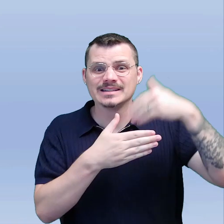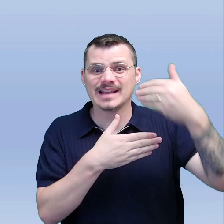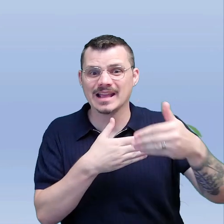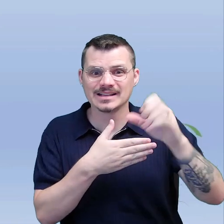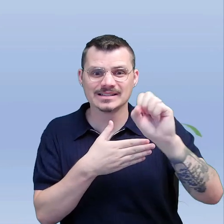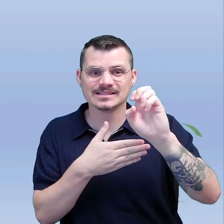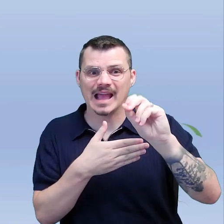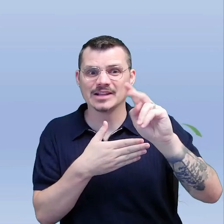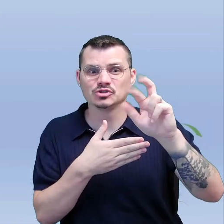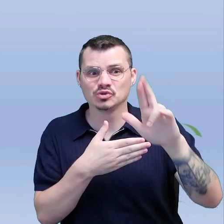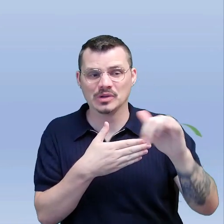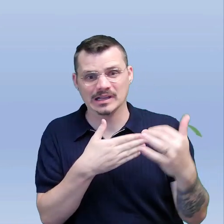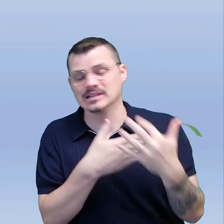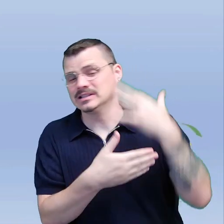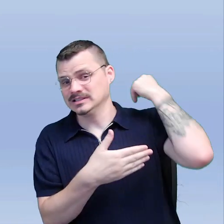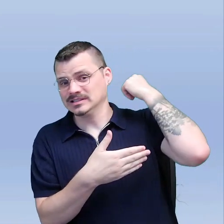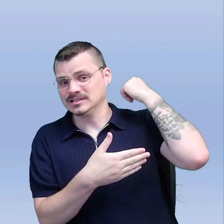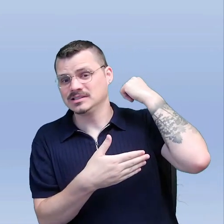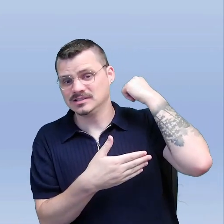sensory onslaught,